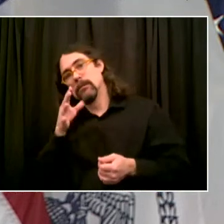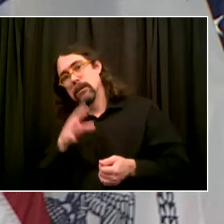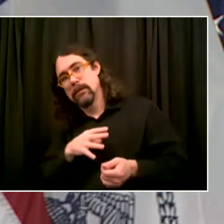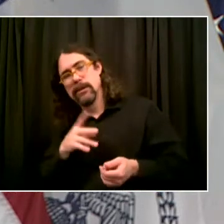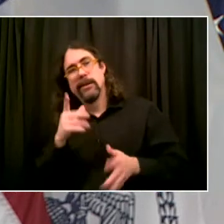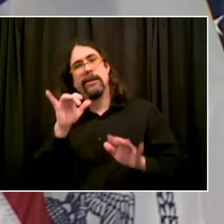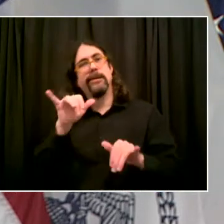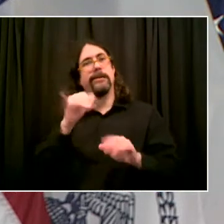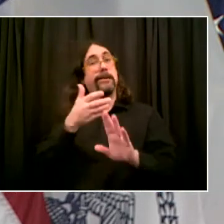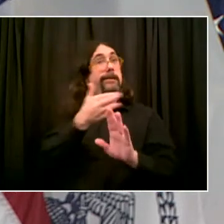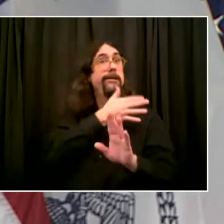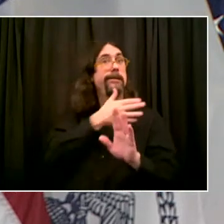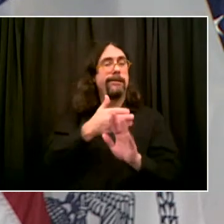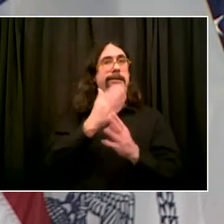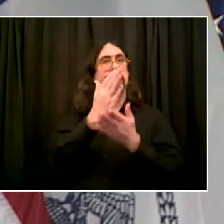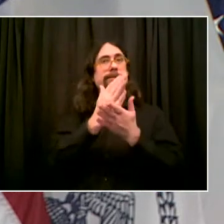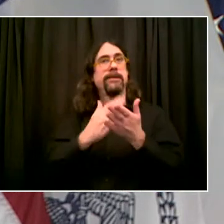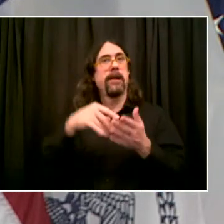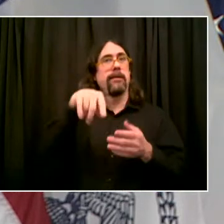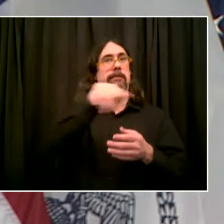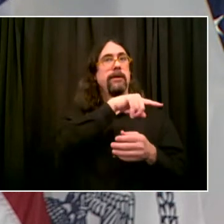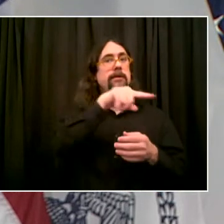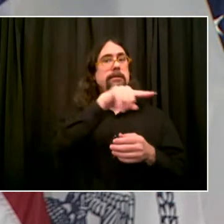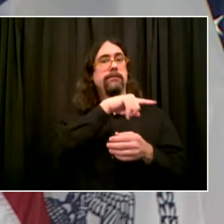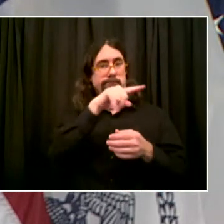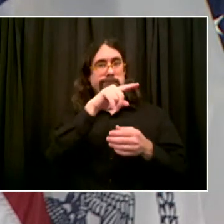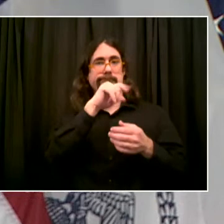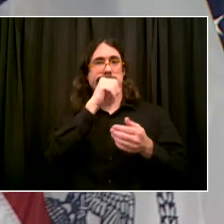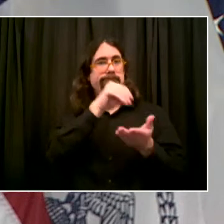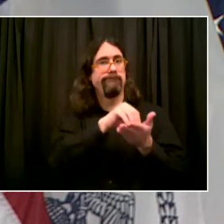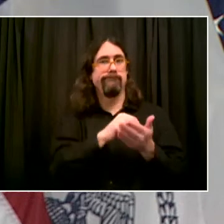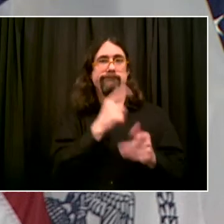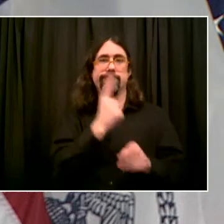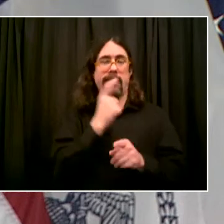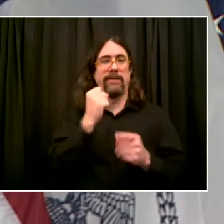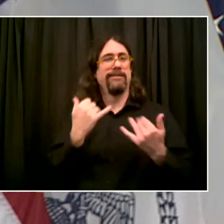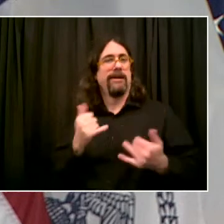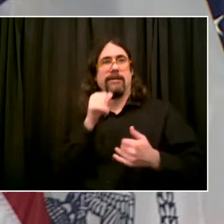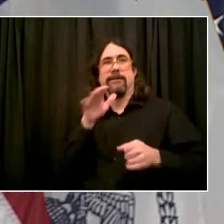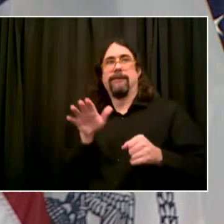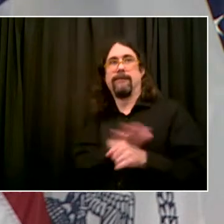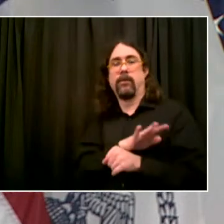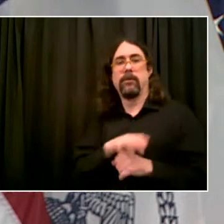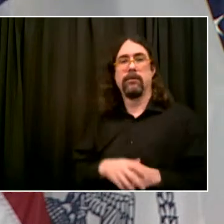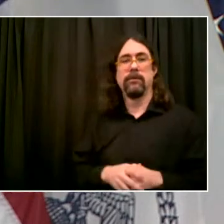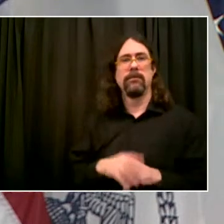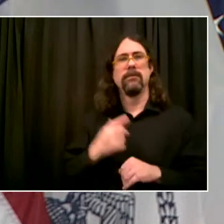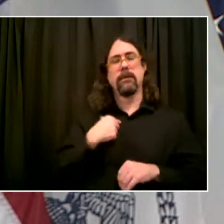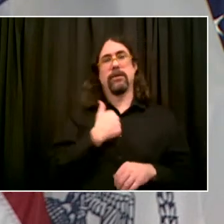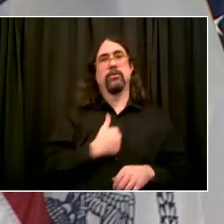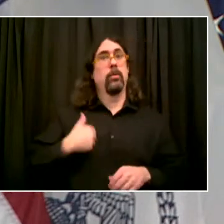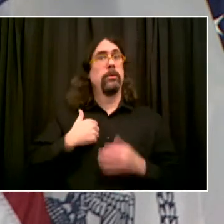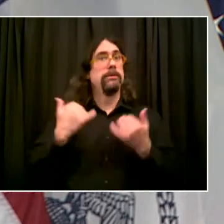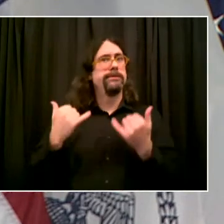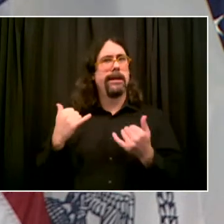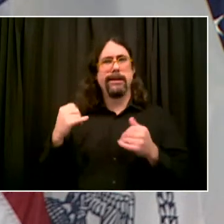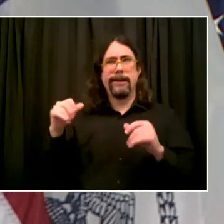expecting it to be up on the screen in a moment, and if you have detailed questions, we can come back to you, Emma.